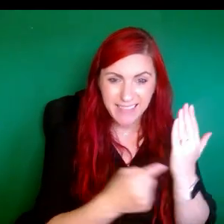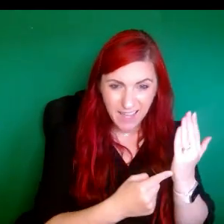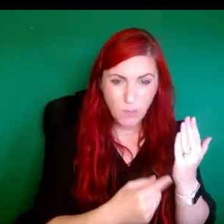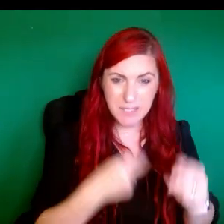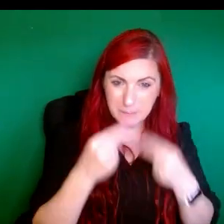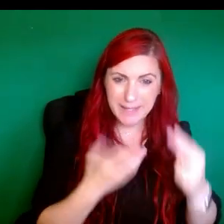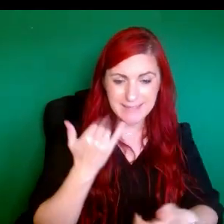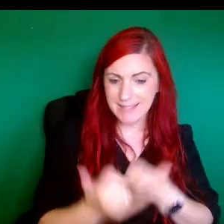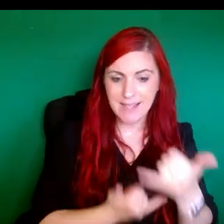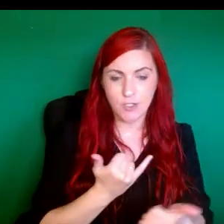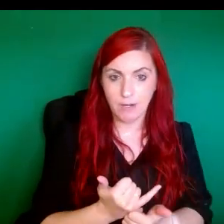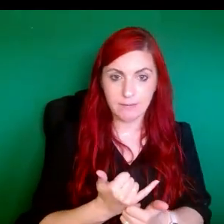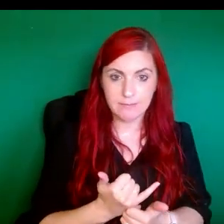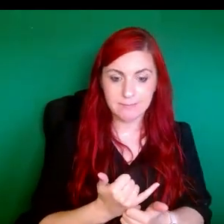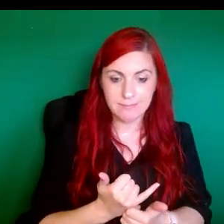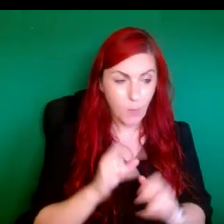delivered outwards.